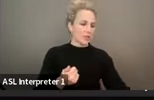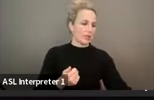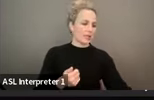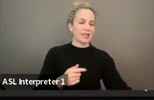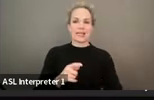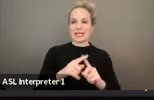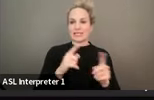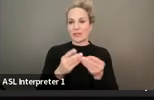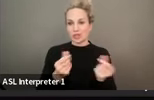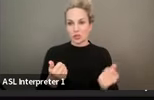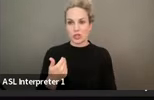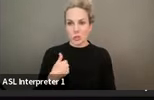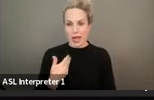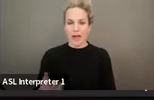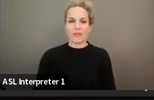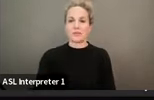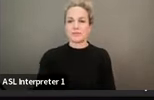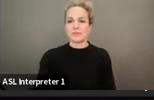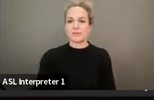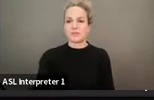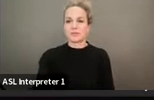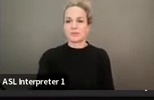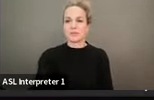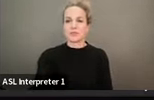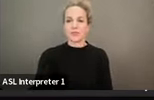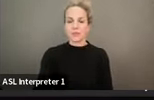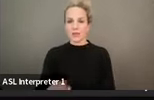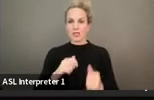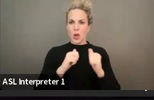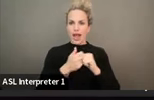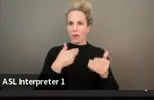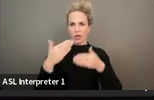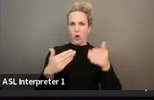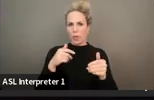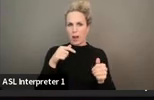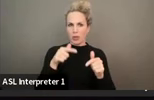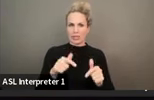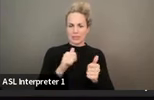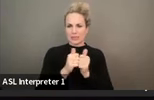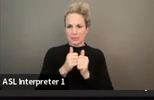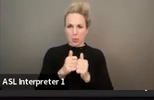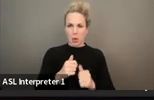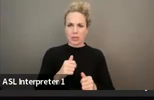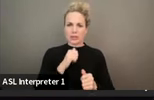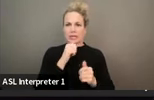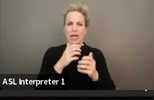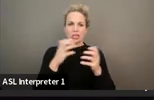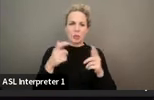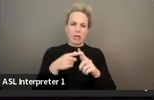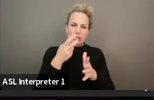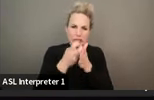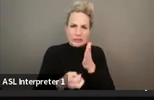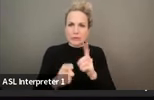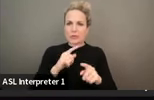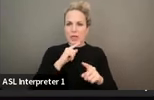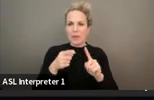solutions that we have and we can get. But how do we go about this work, right? Not to get too much into the weeds, but we kind of talk